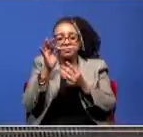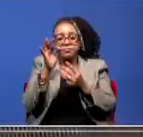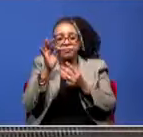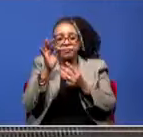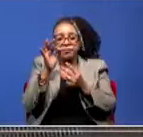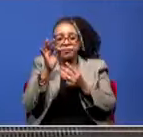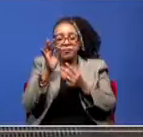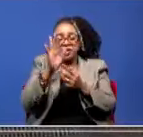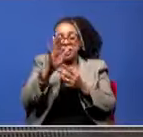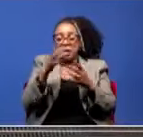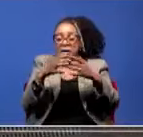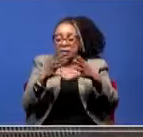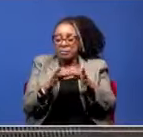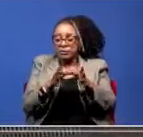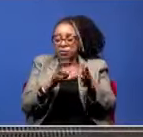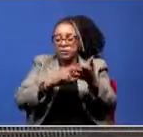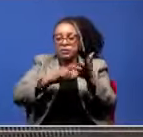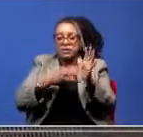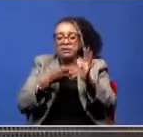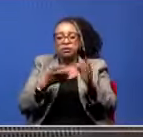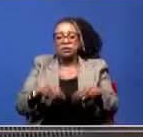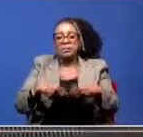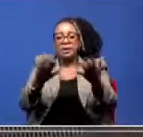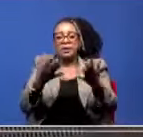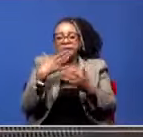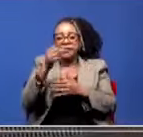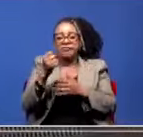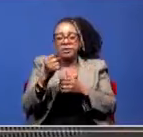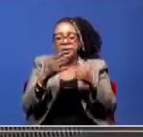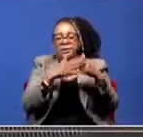Adding, her farm was contracted to supply